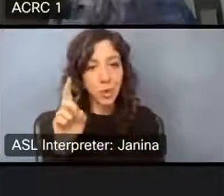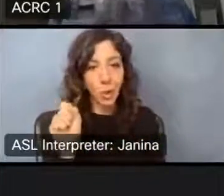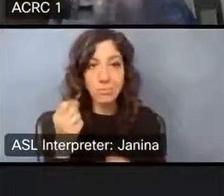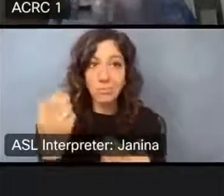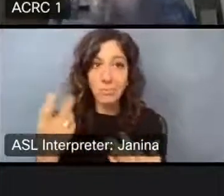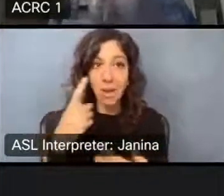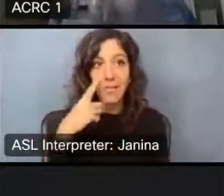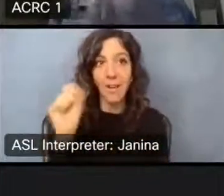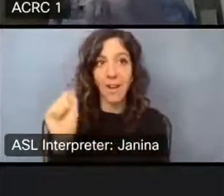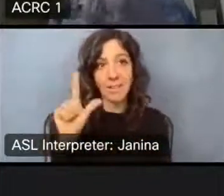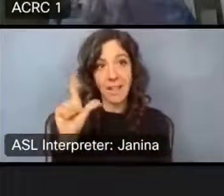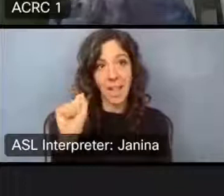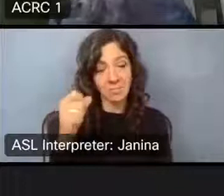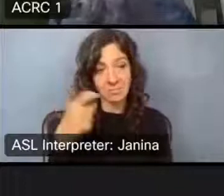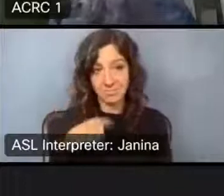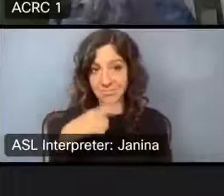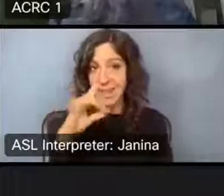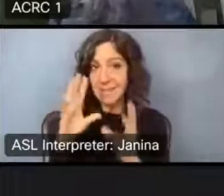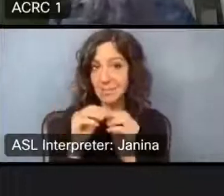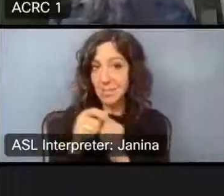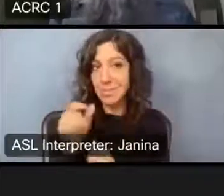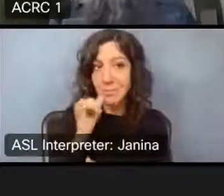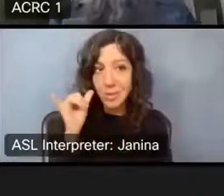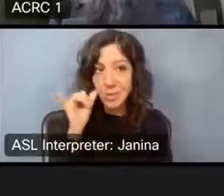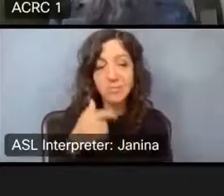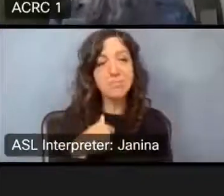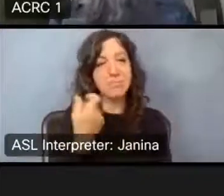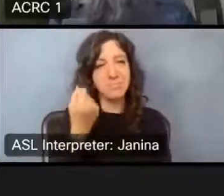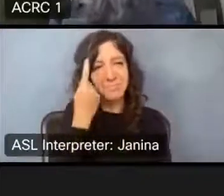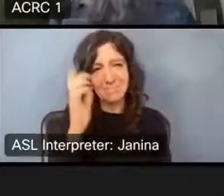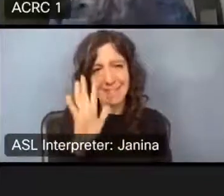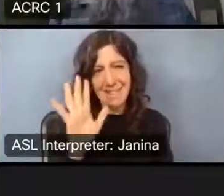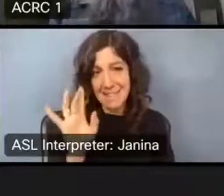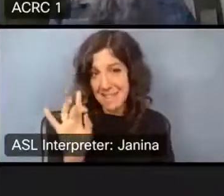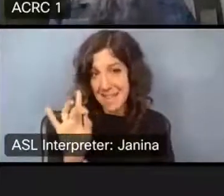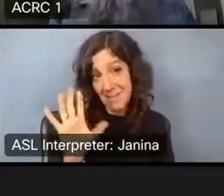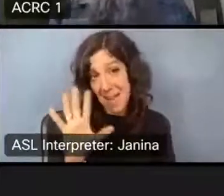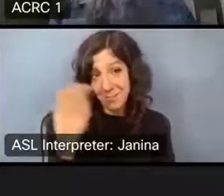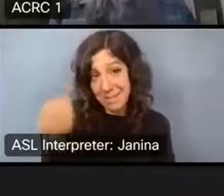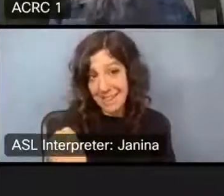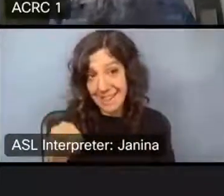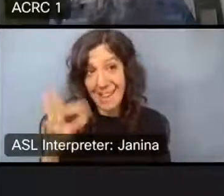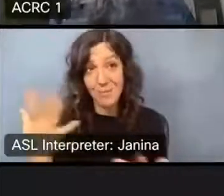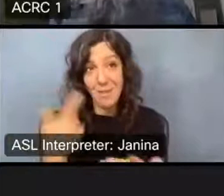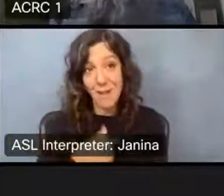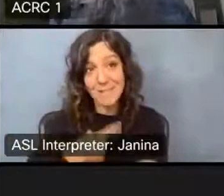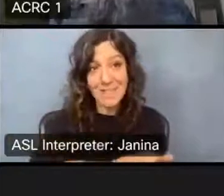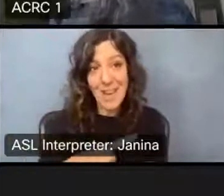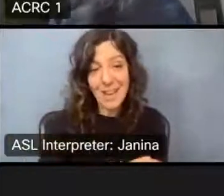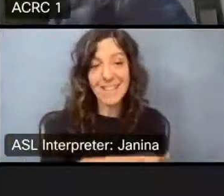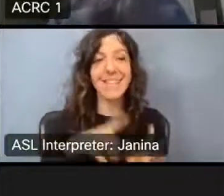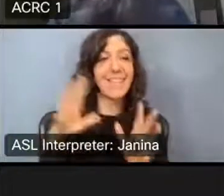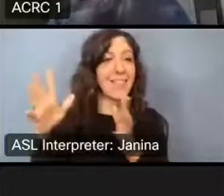like I said, met with them yesterday. I think I understood about 85% of what we talked about, but the